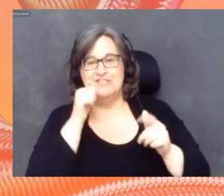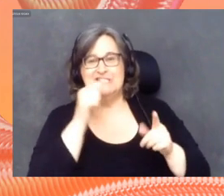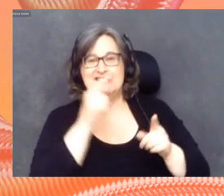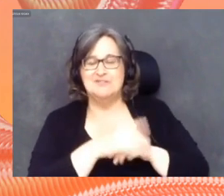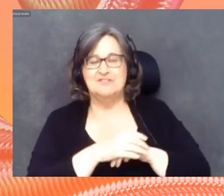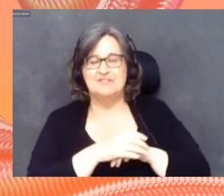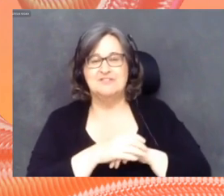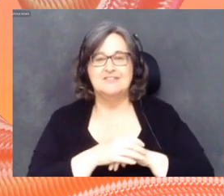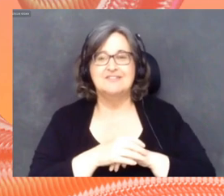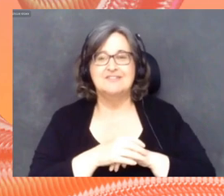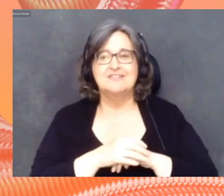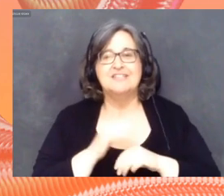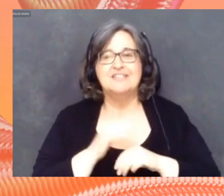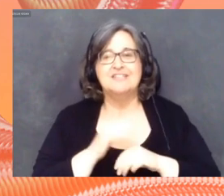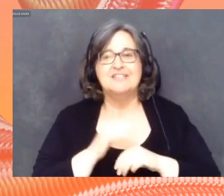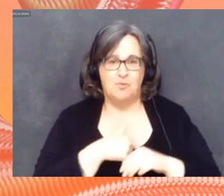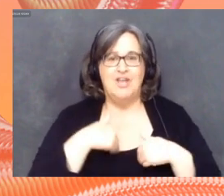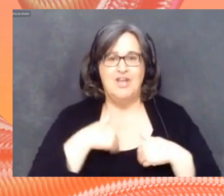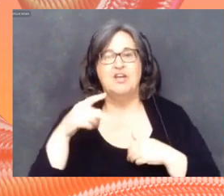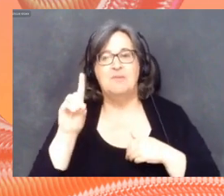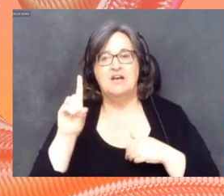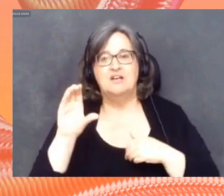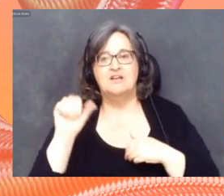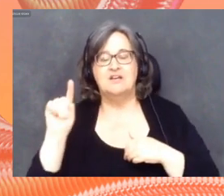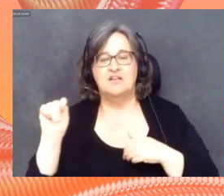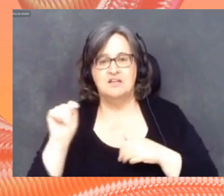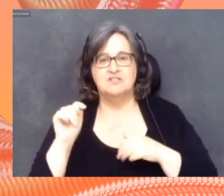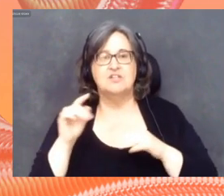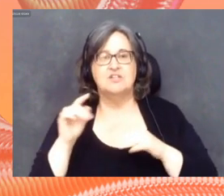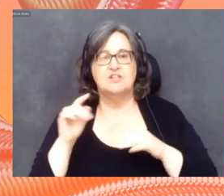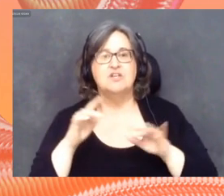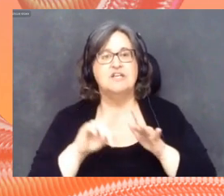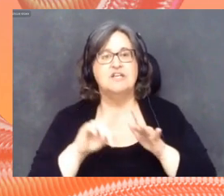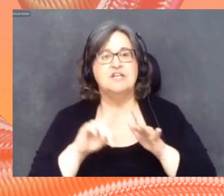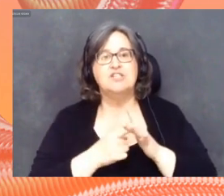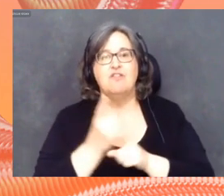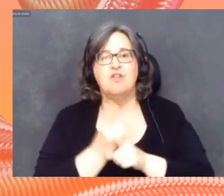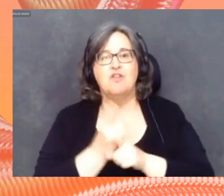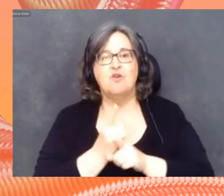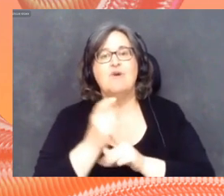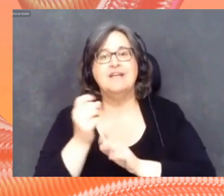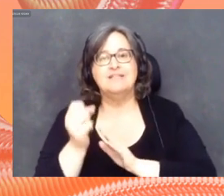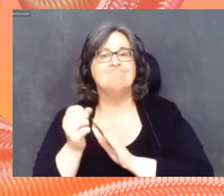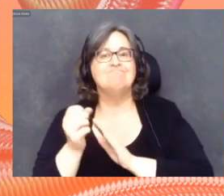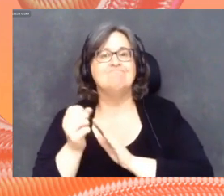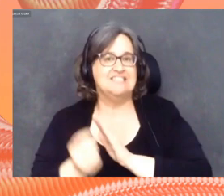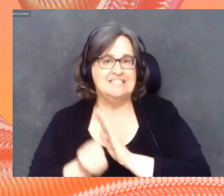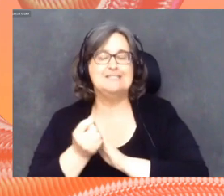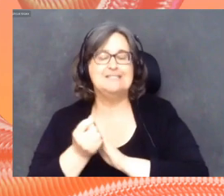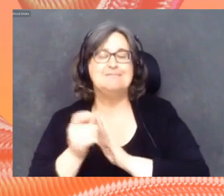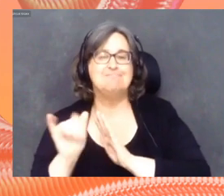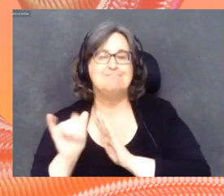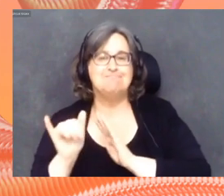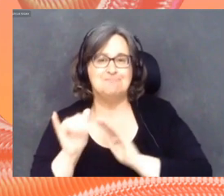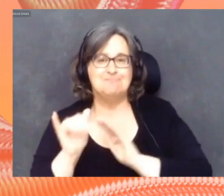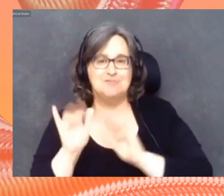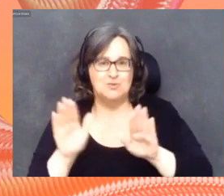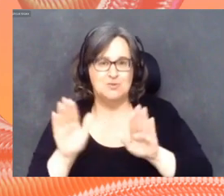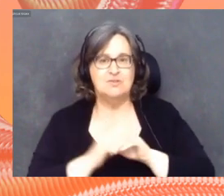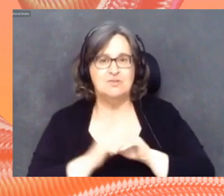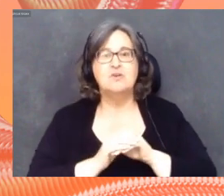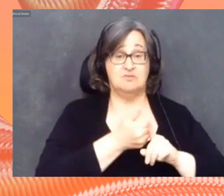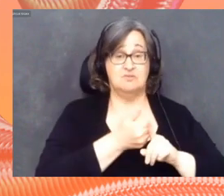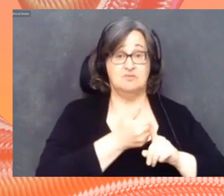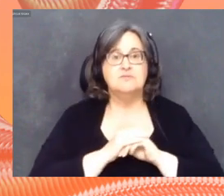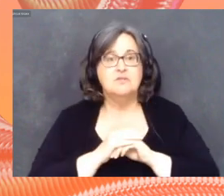podcast then also started in the right season. So that's great. Yeah. And so the folks with a lot of cards is a